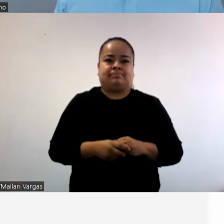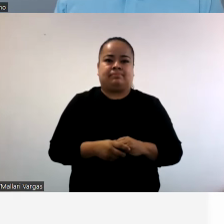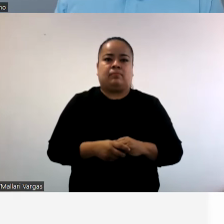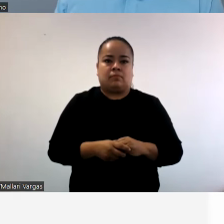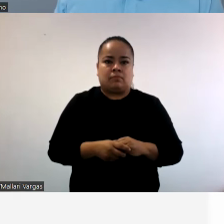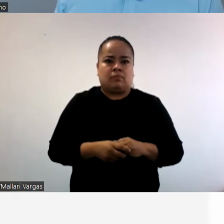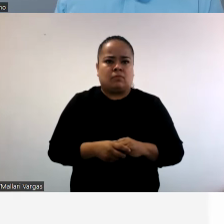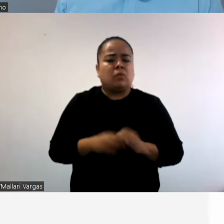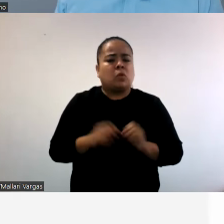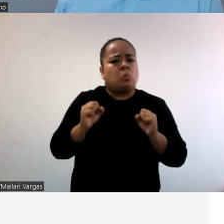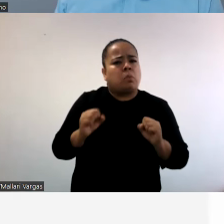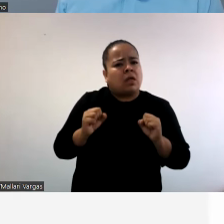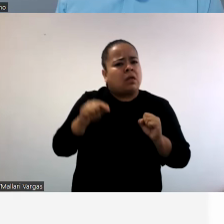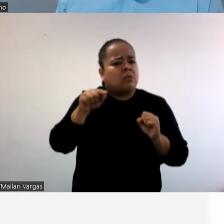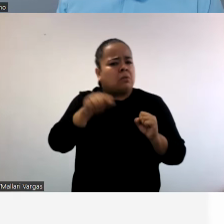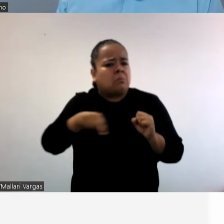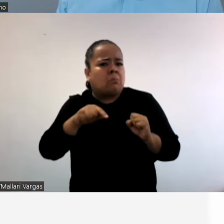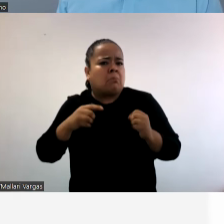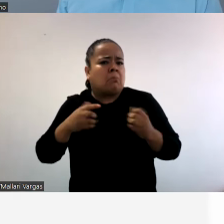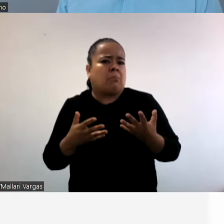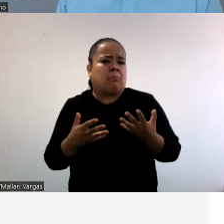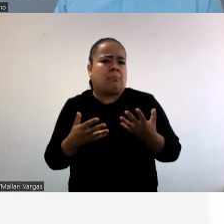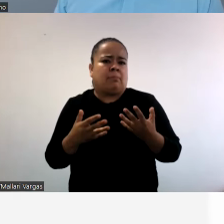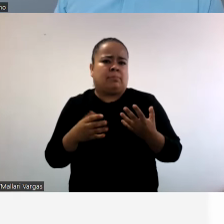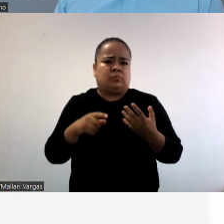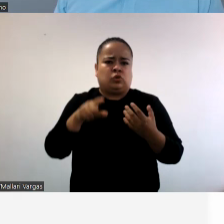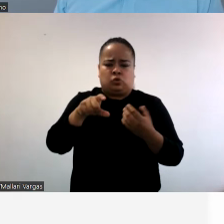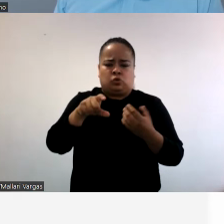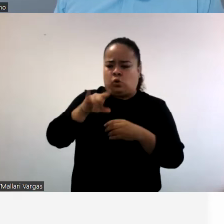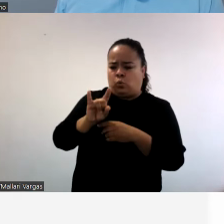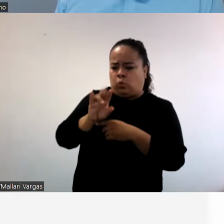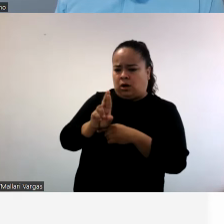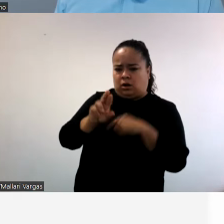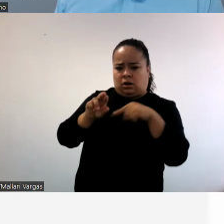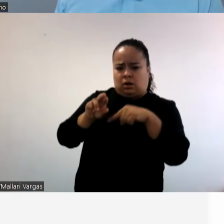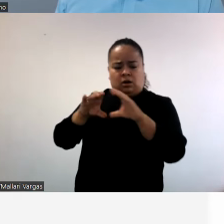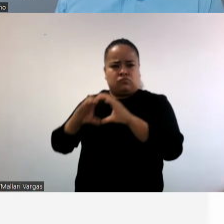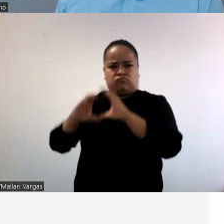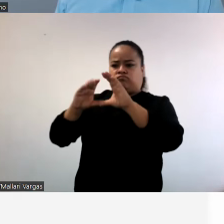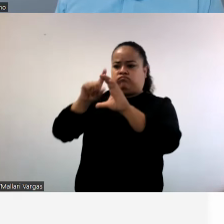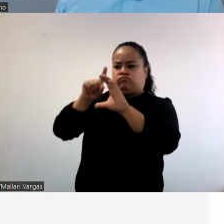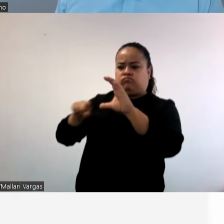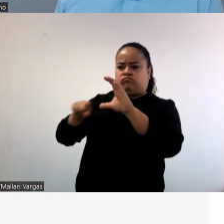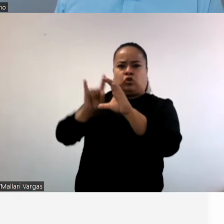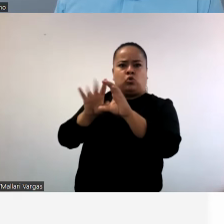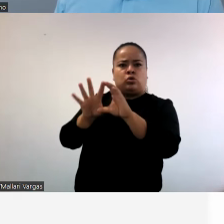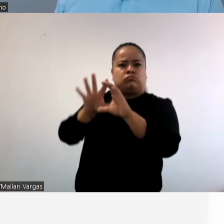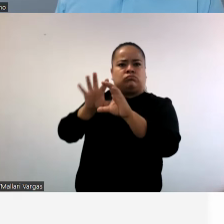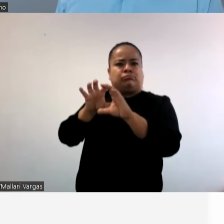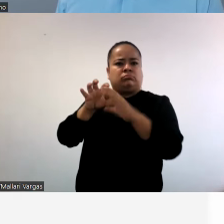And I ask you again, please, to join slido.com and